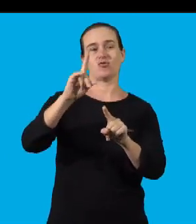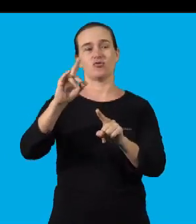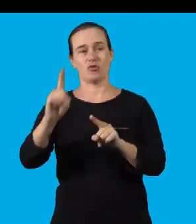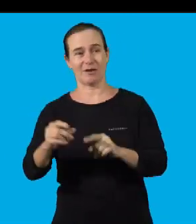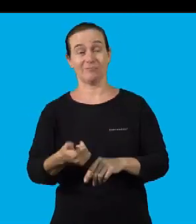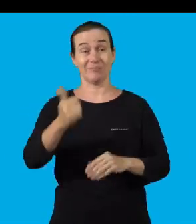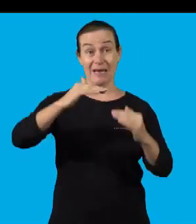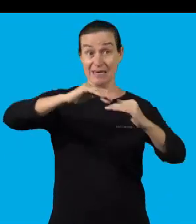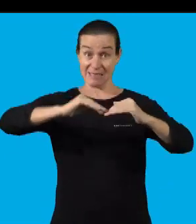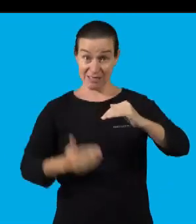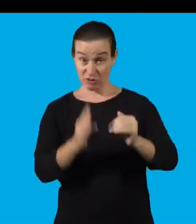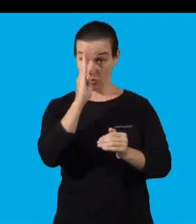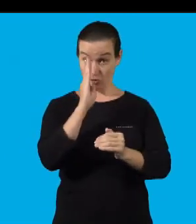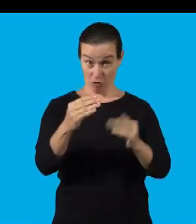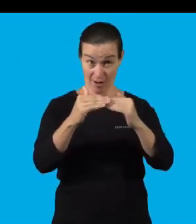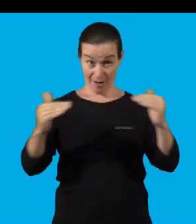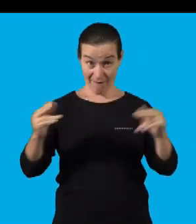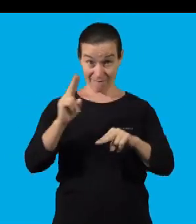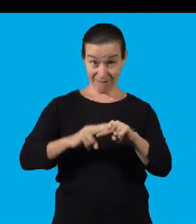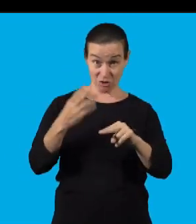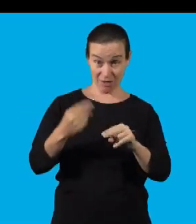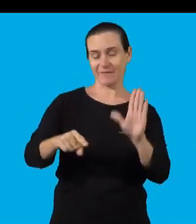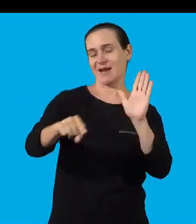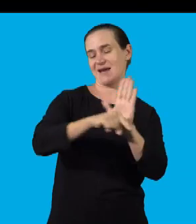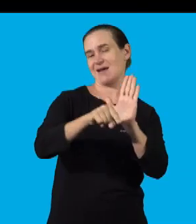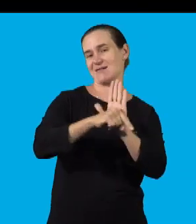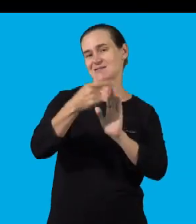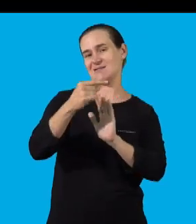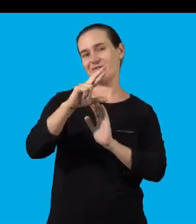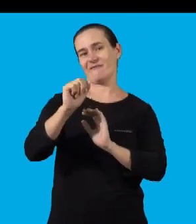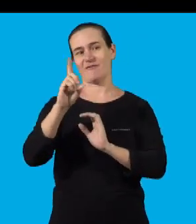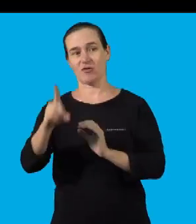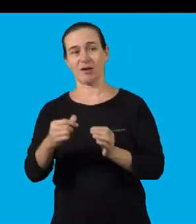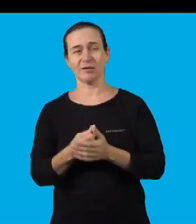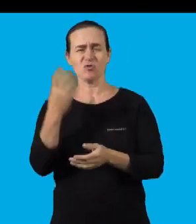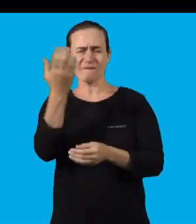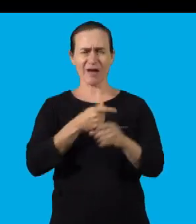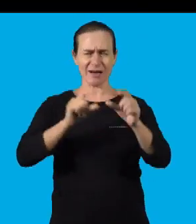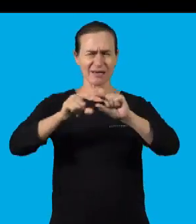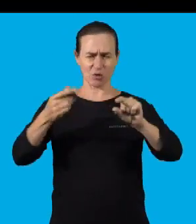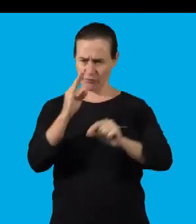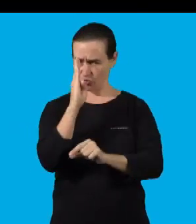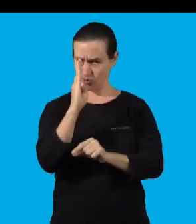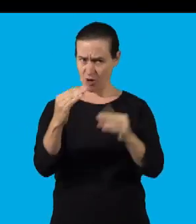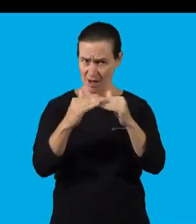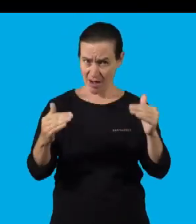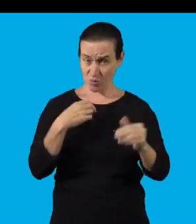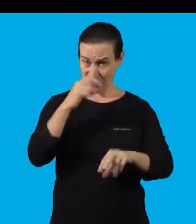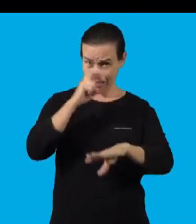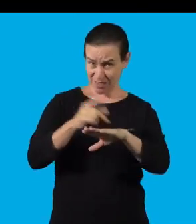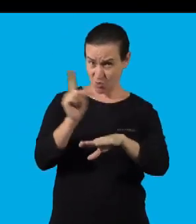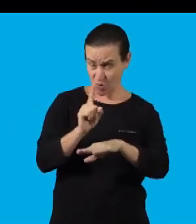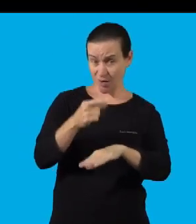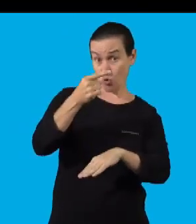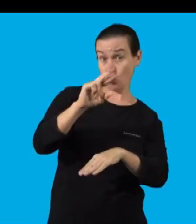function has a negative gradient. To find the equation of a straight line, we need the gradient and